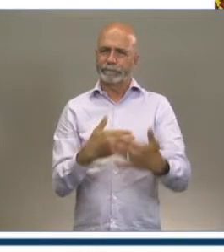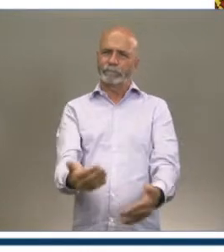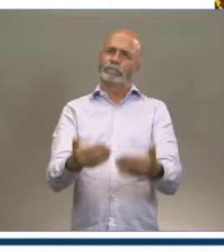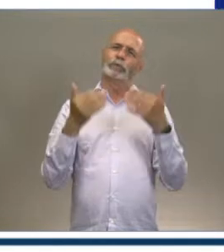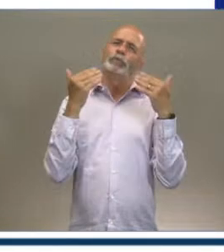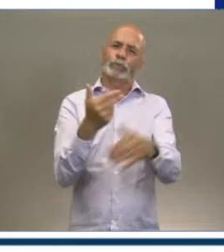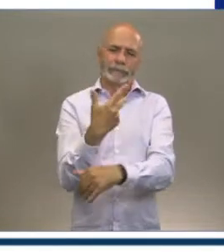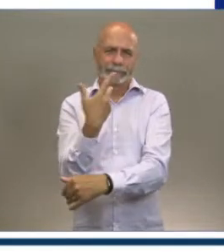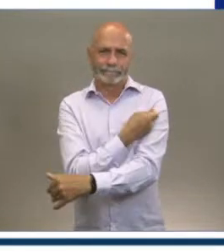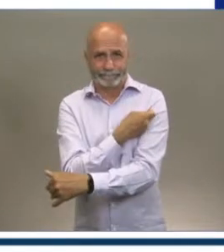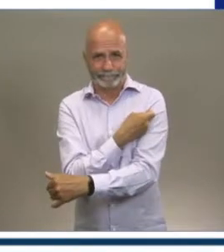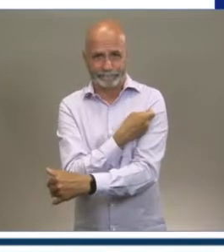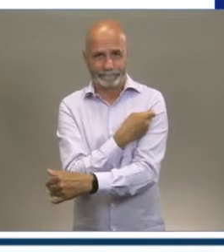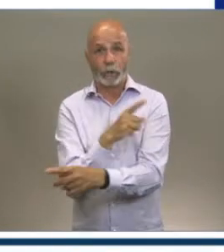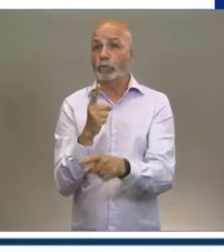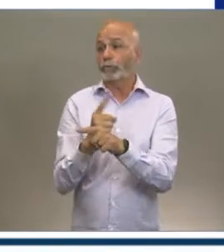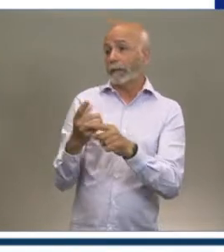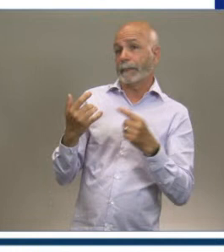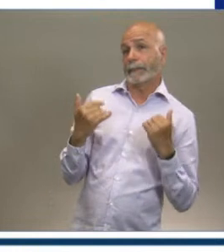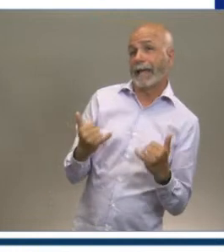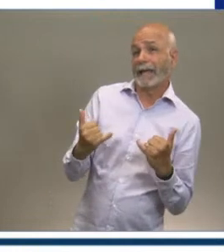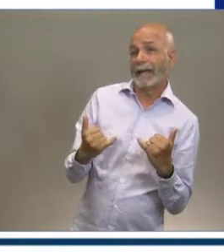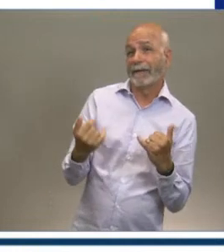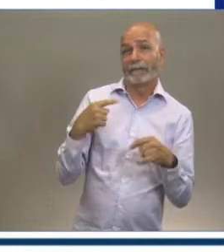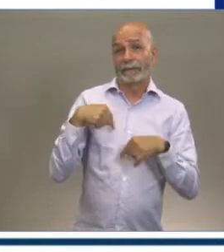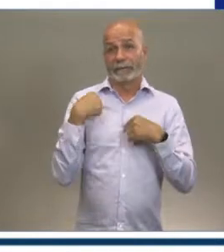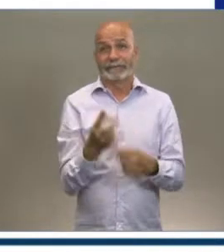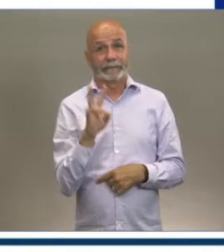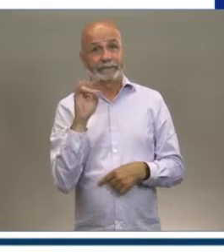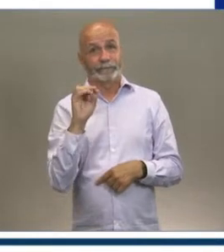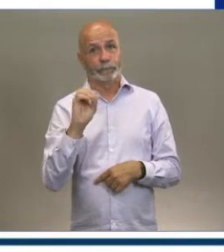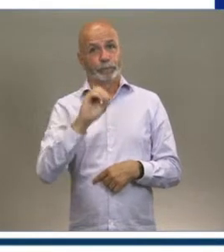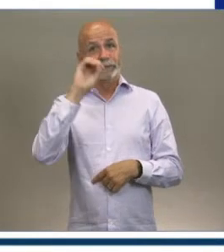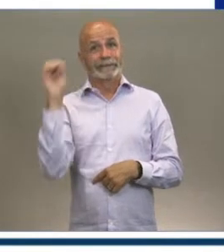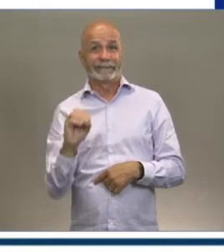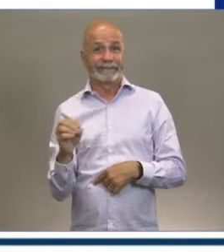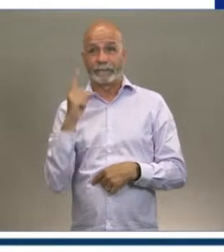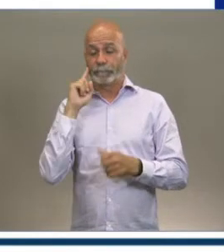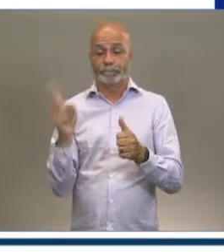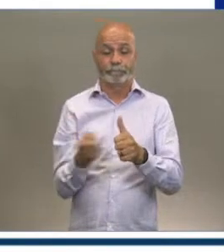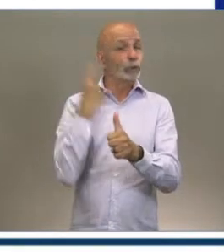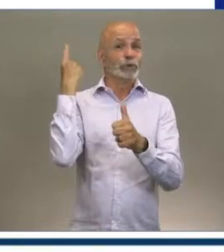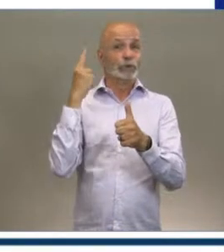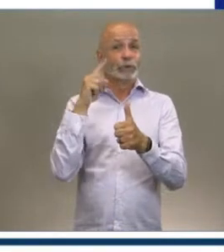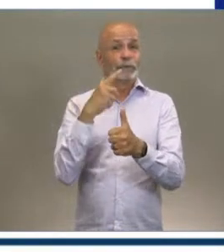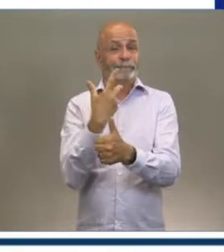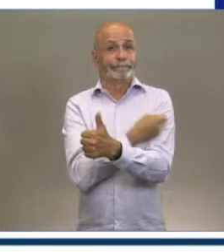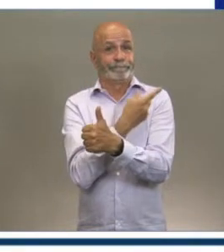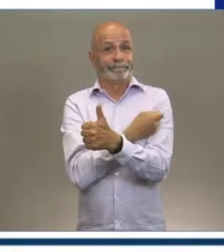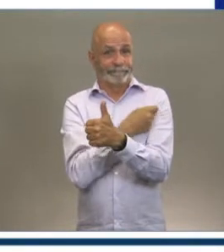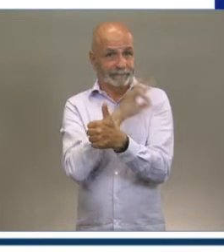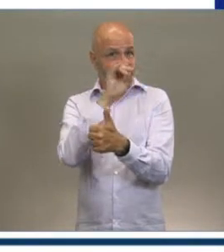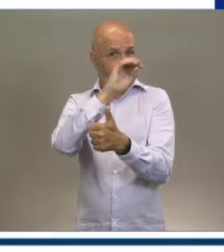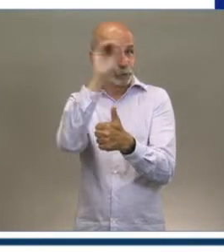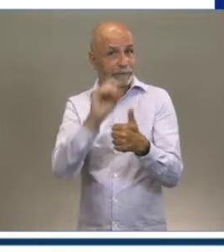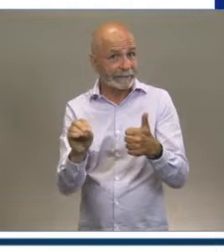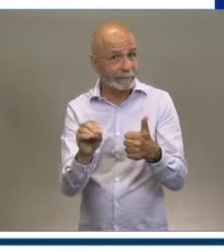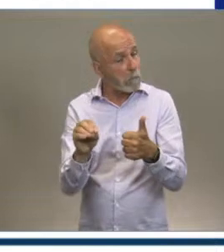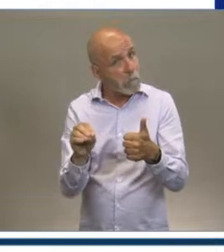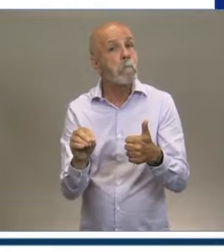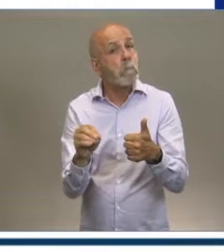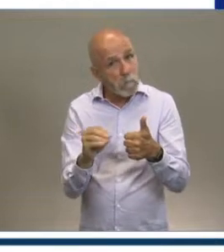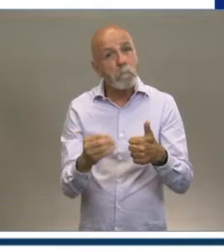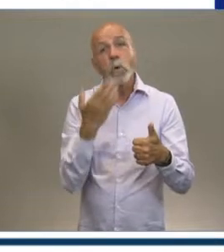country at more than 70% for first dose delivery. It's because we are doing so well that we can start to open up to